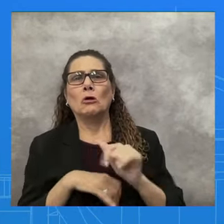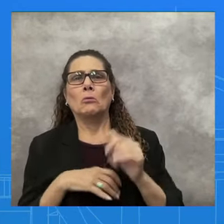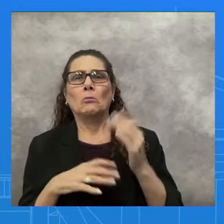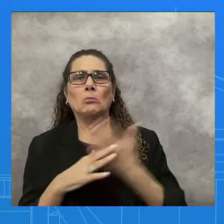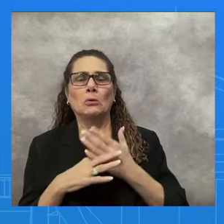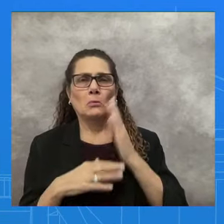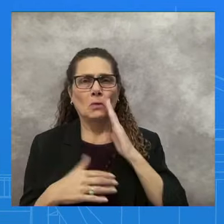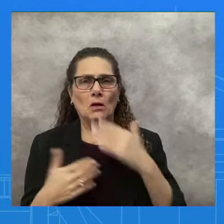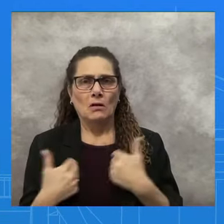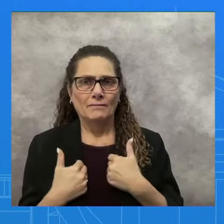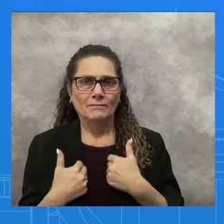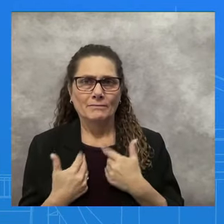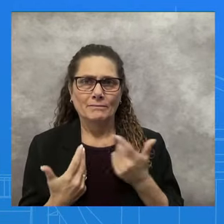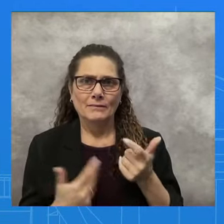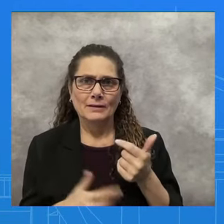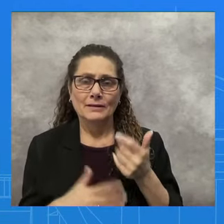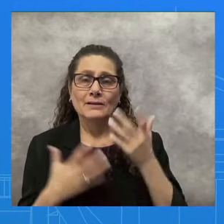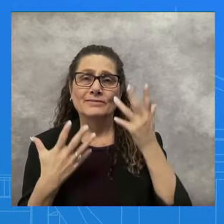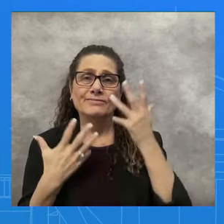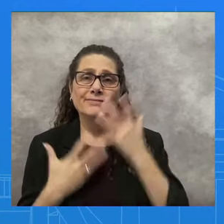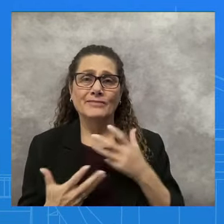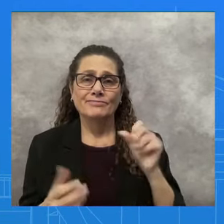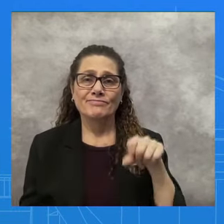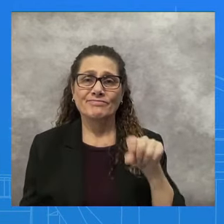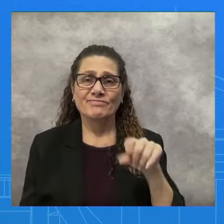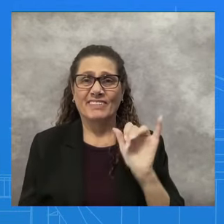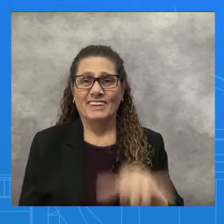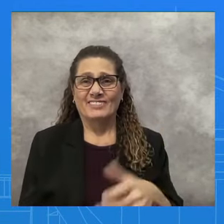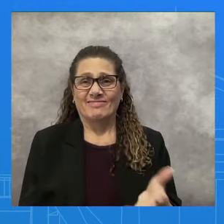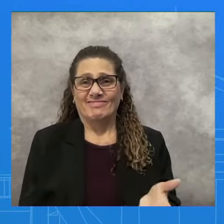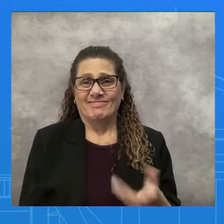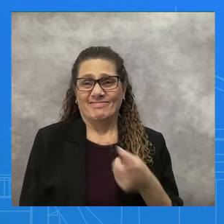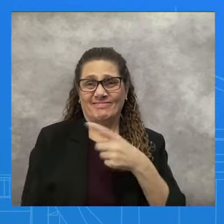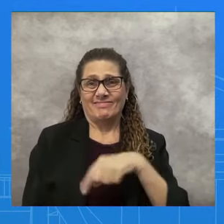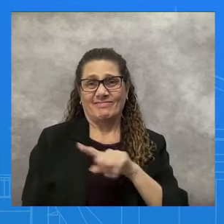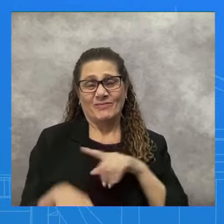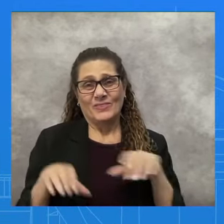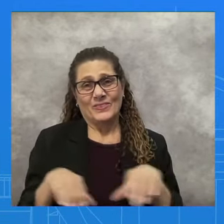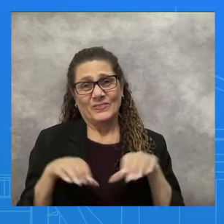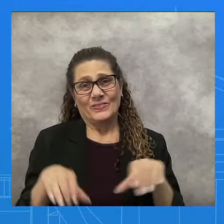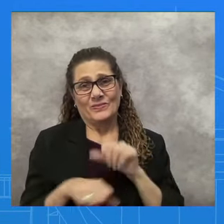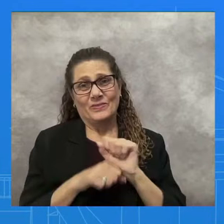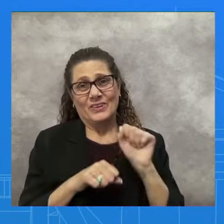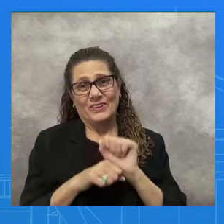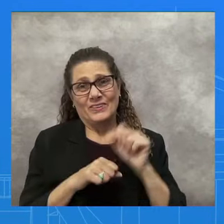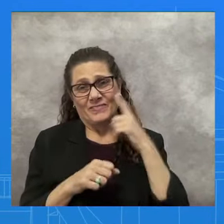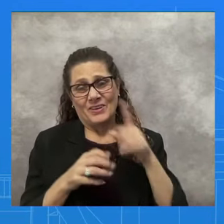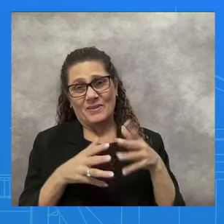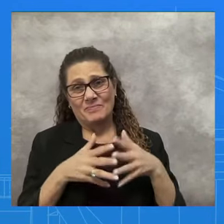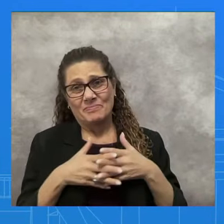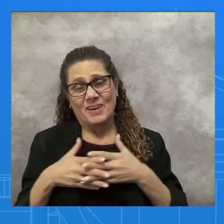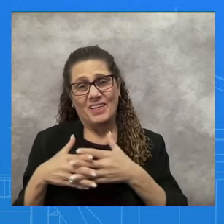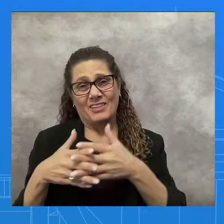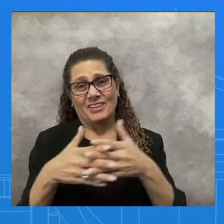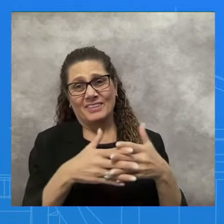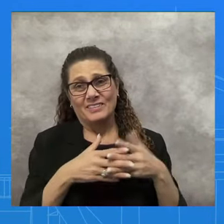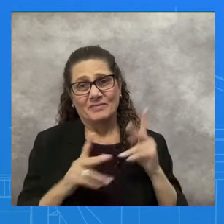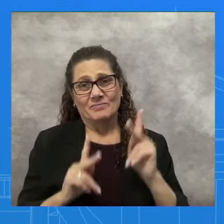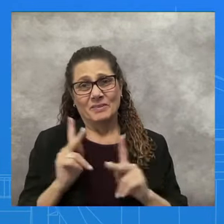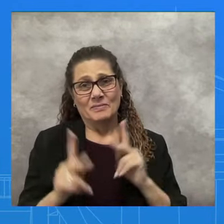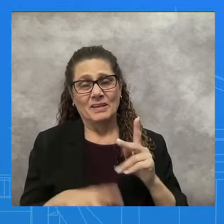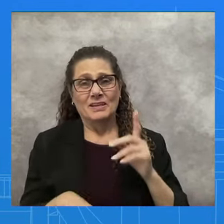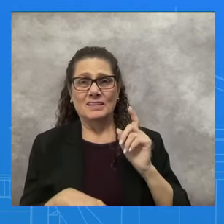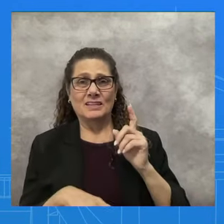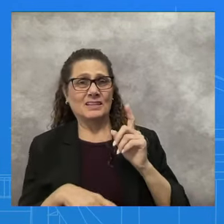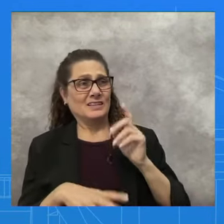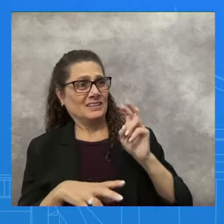it's kind of unfortunate. We need them to do the people's business. They have a really important national security supplemental in front of them